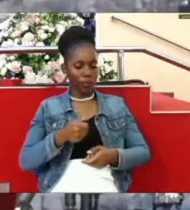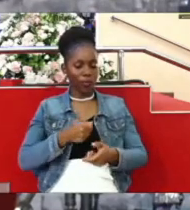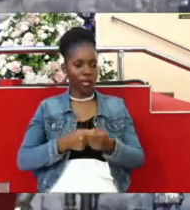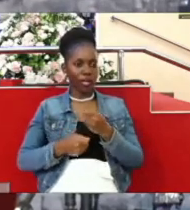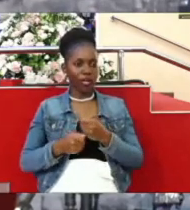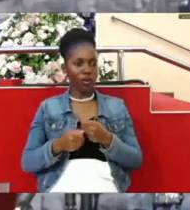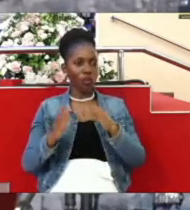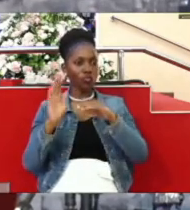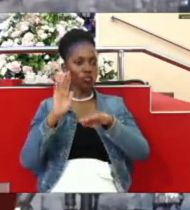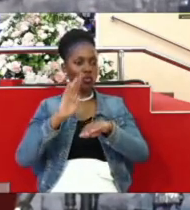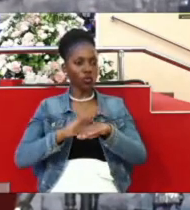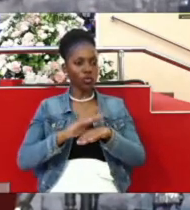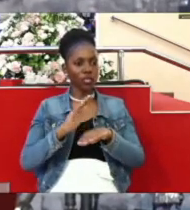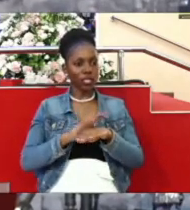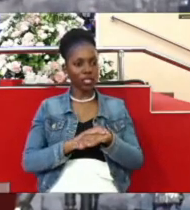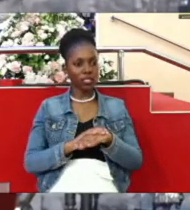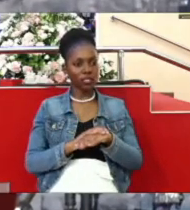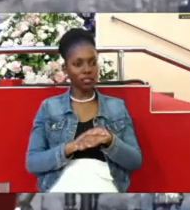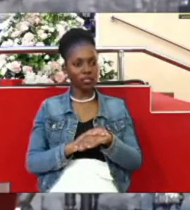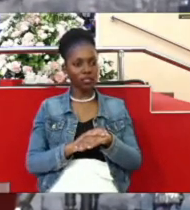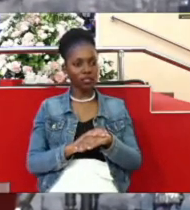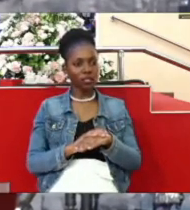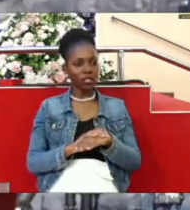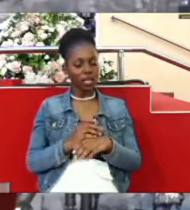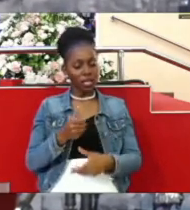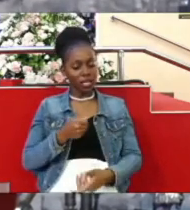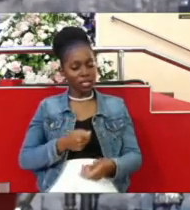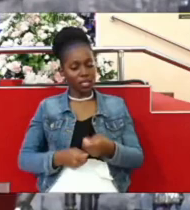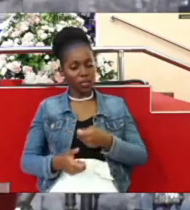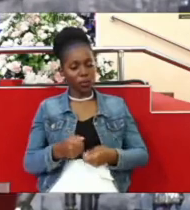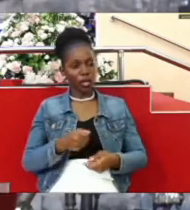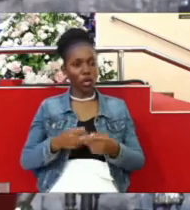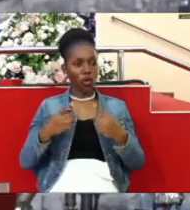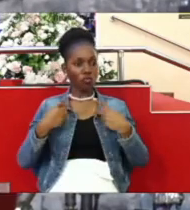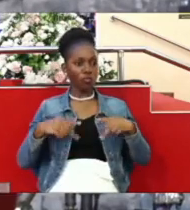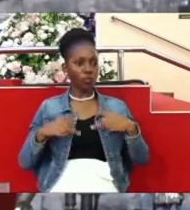It is the well of those who have made it through the struggles.